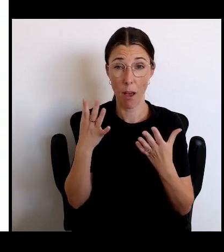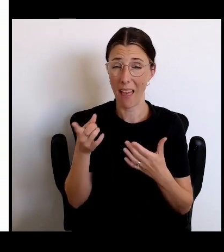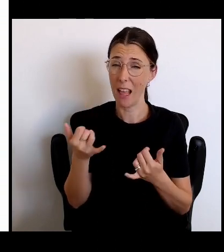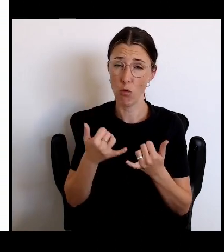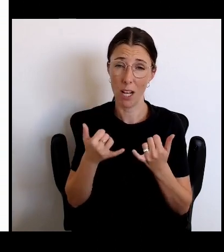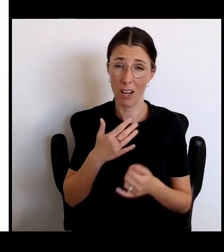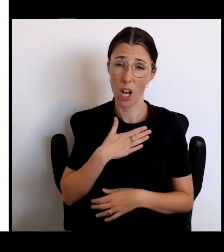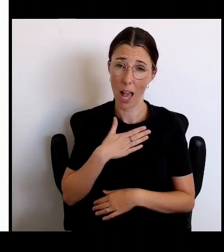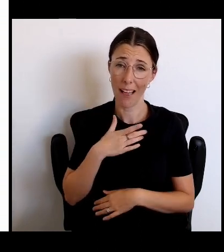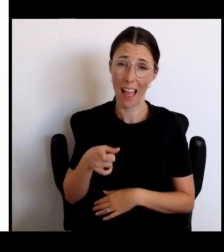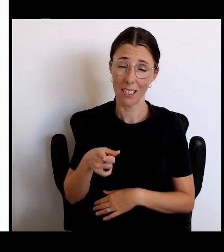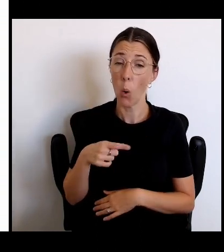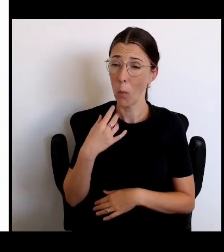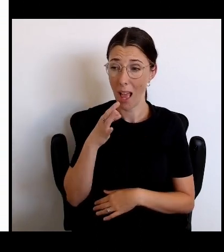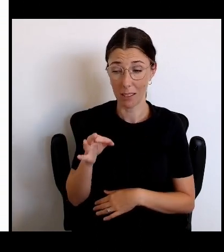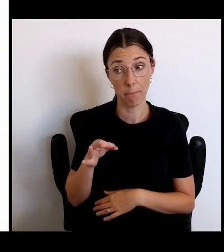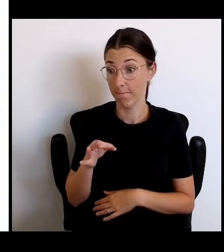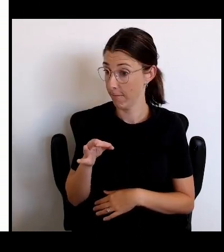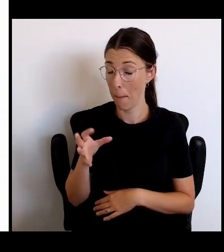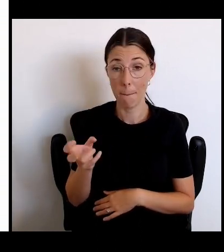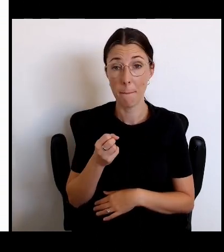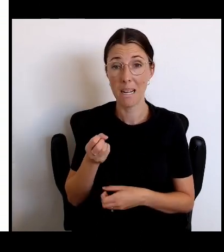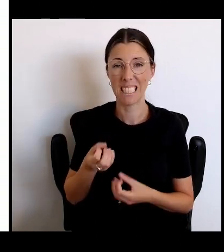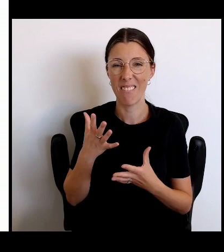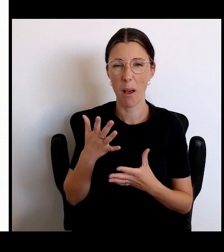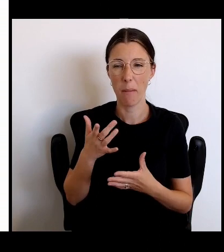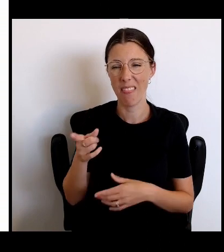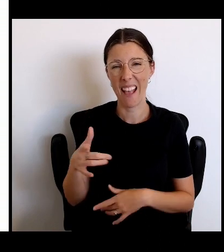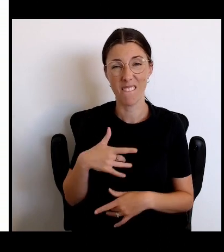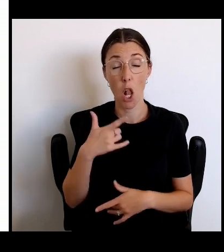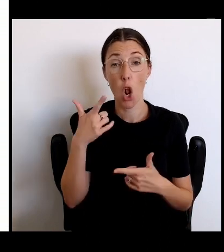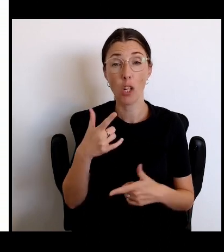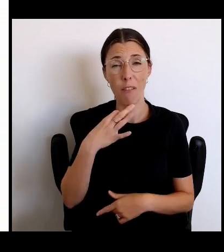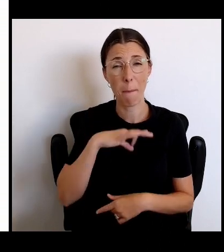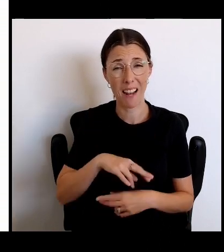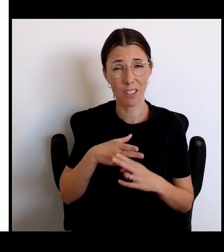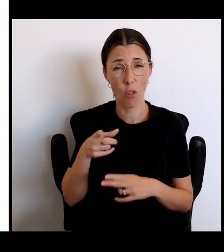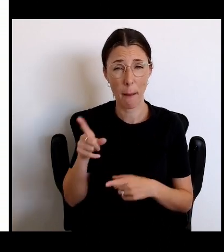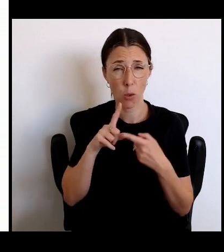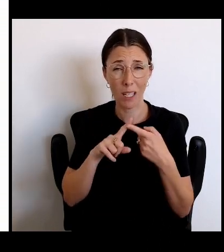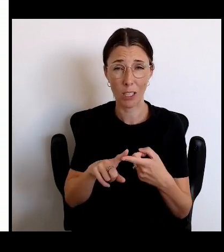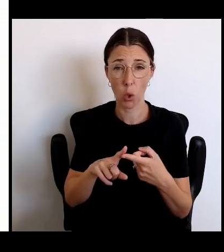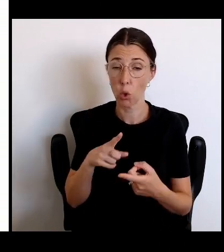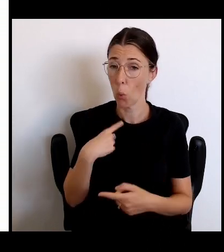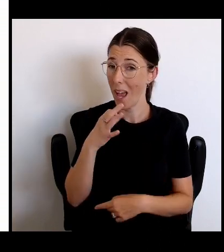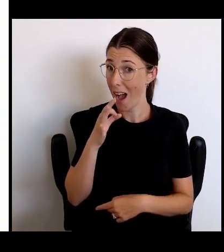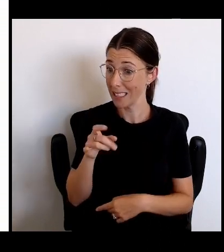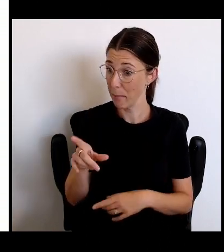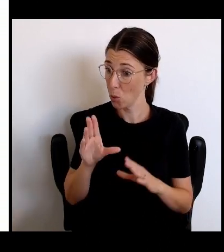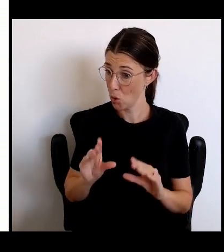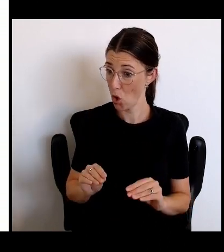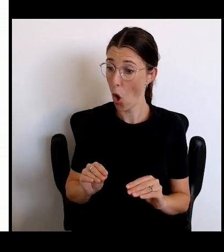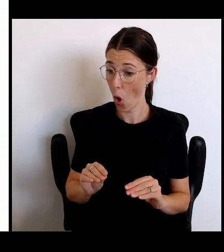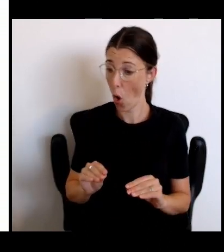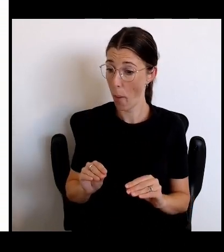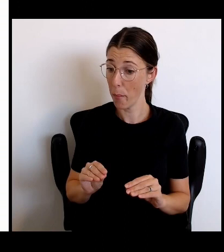has a lot of benefits for them. So acknowledging that we're asking them to stop something that they want to keep doing, what are we going to offer them